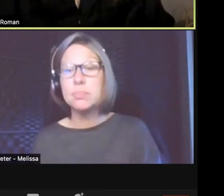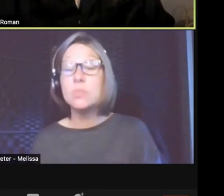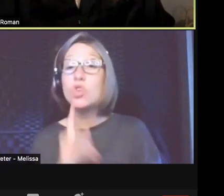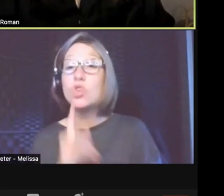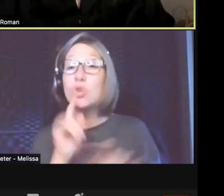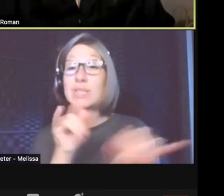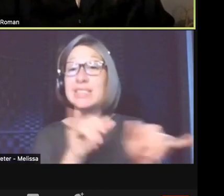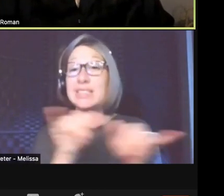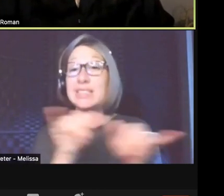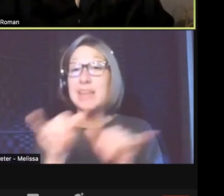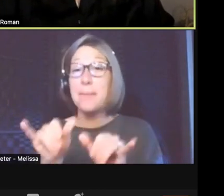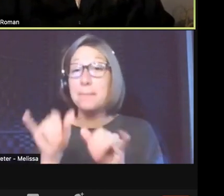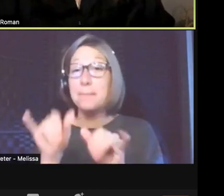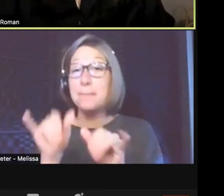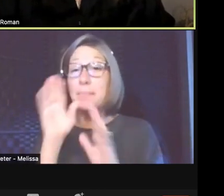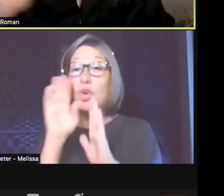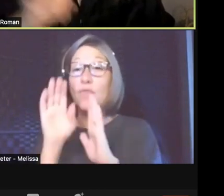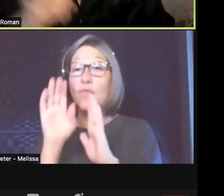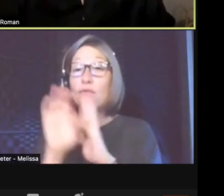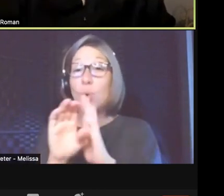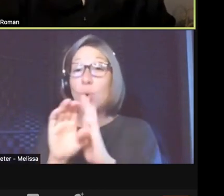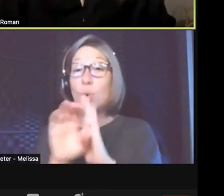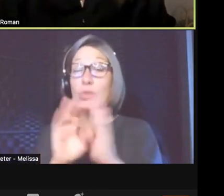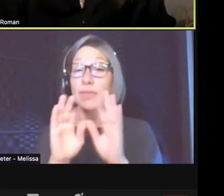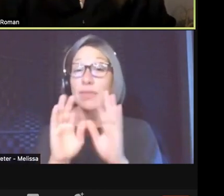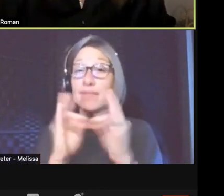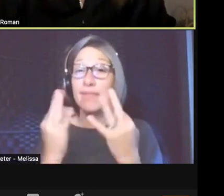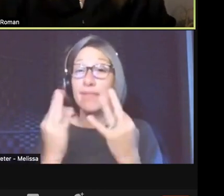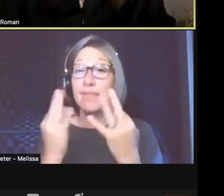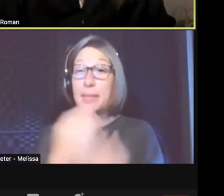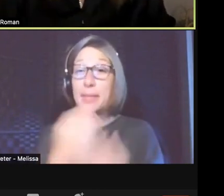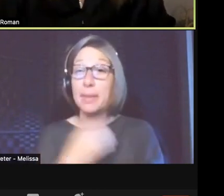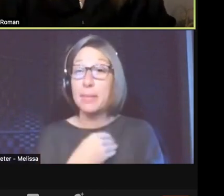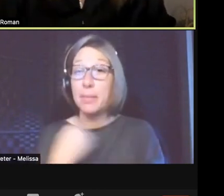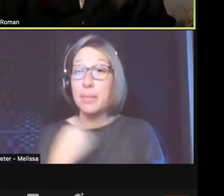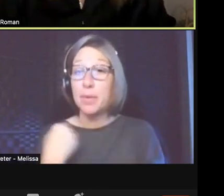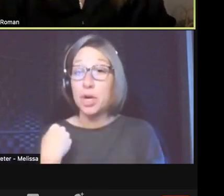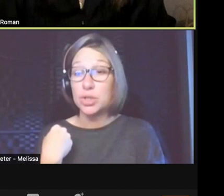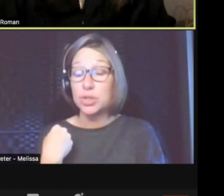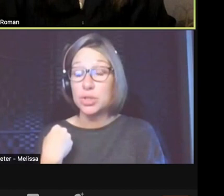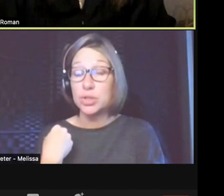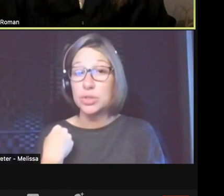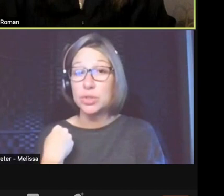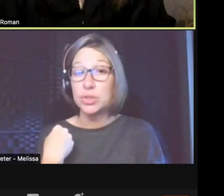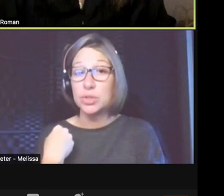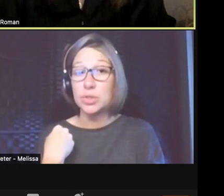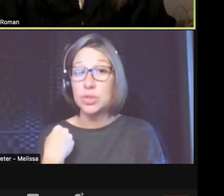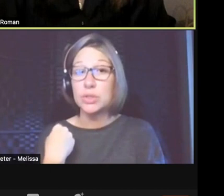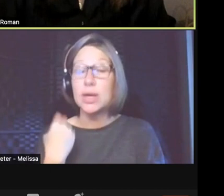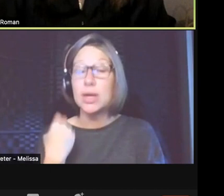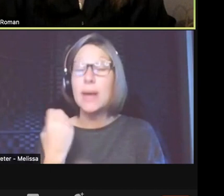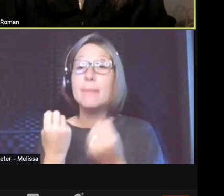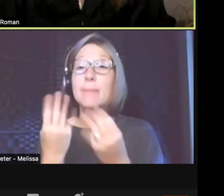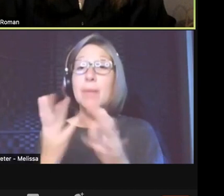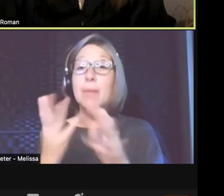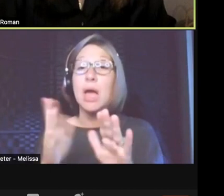that many children with CVI use non-facial